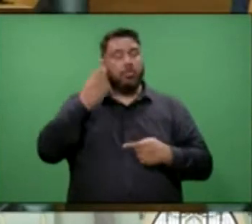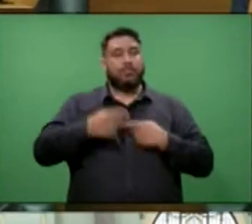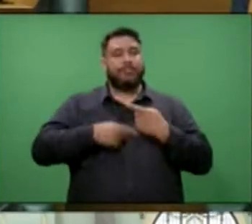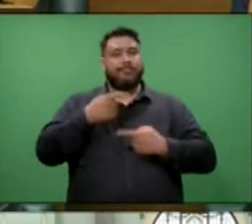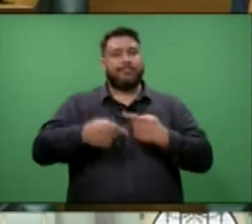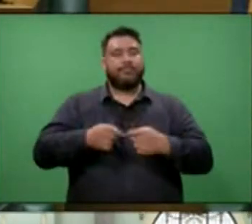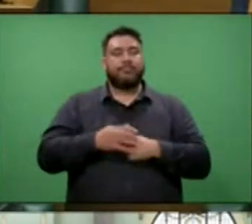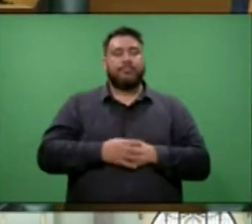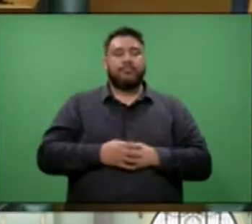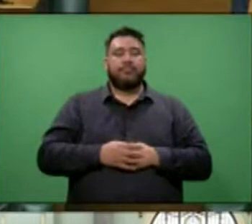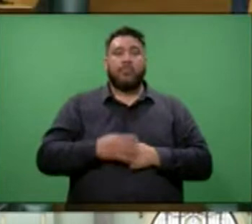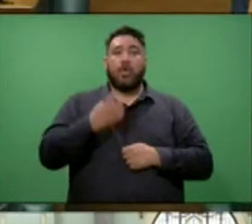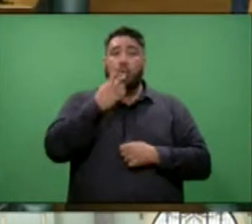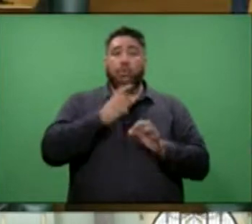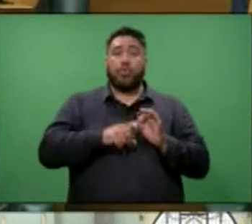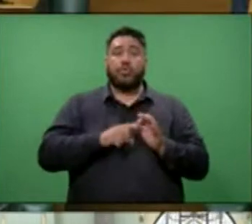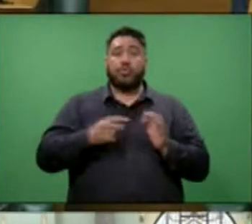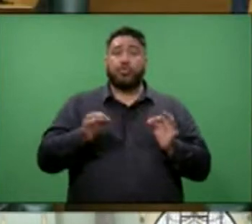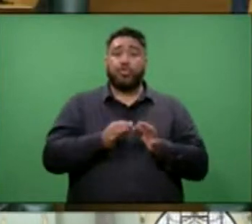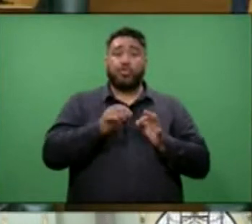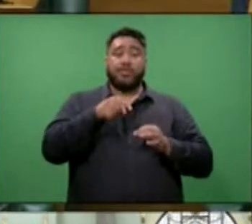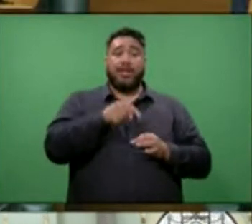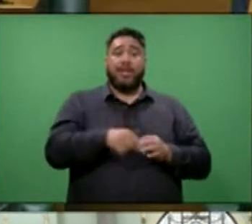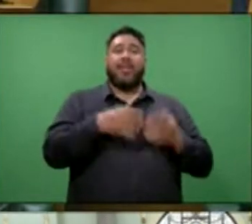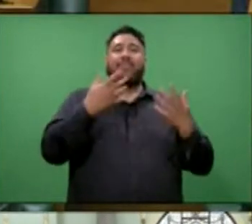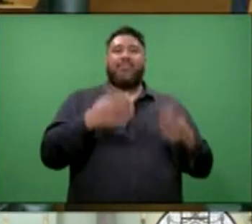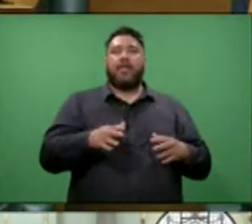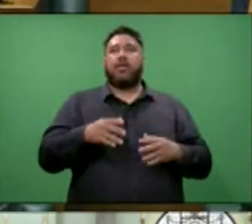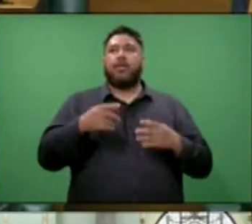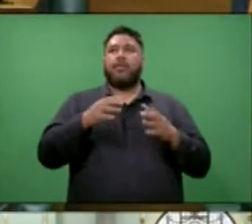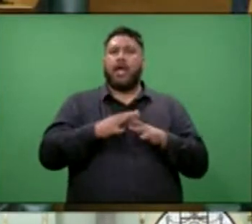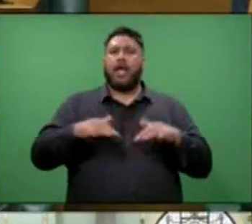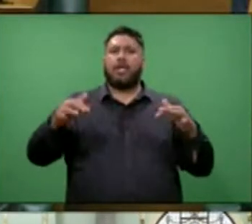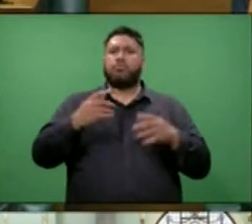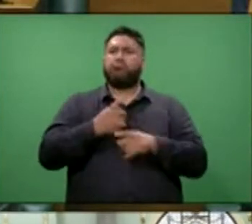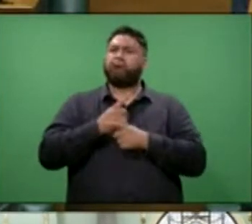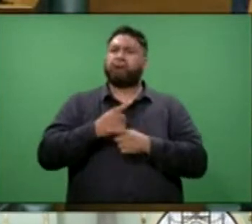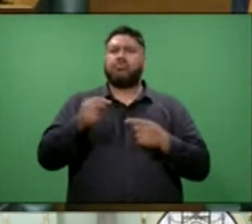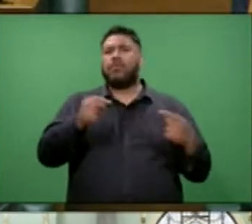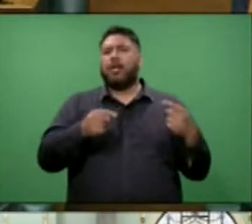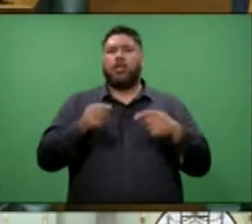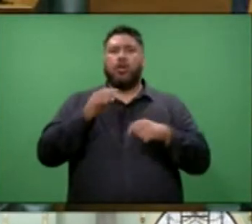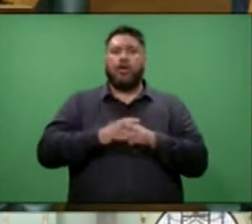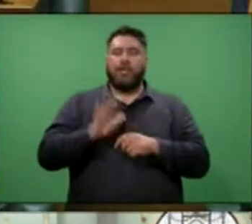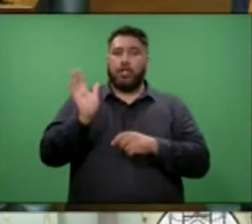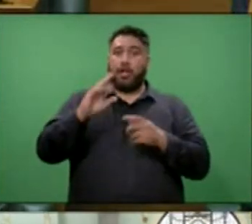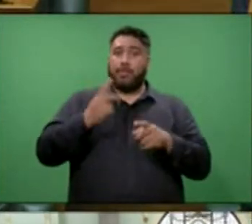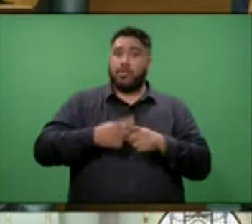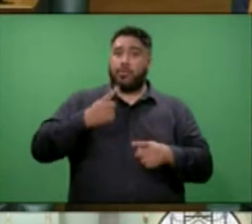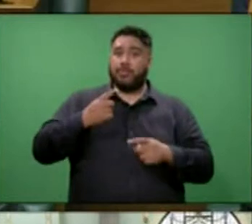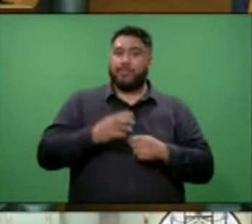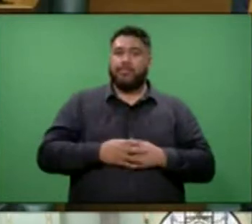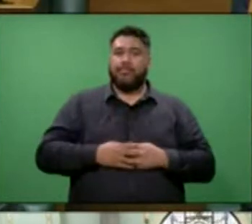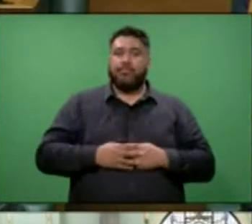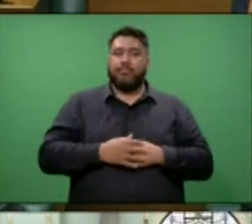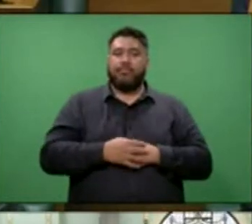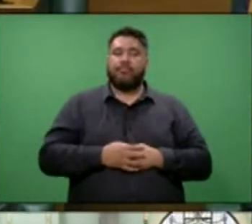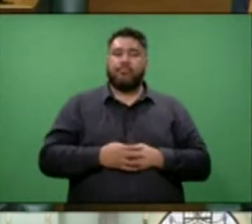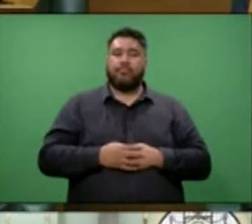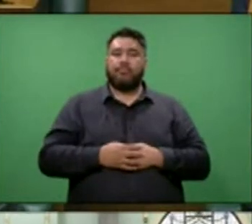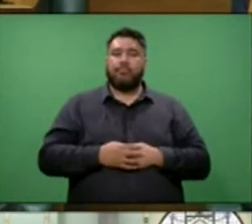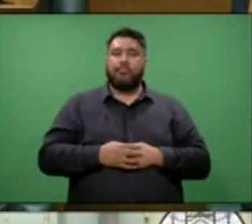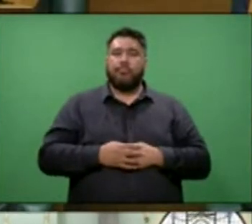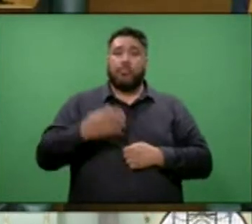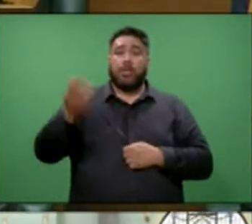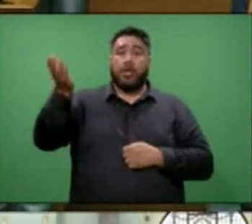After oral questions on Tuesday, the House will debate a motion on the climate emergency. That evening, the House will go into urgency to pass